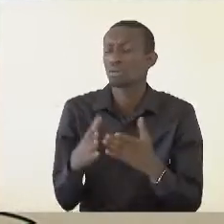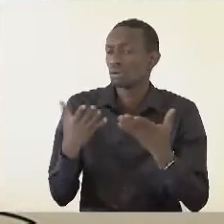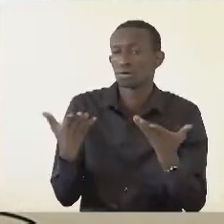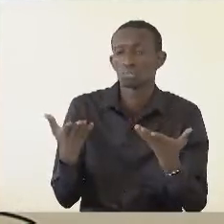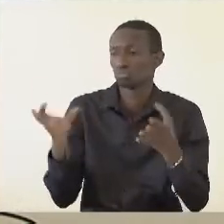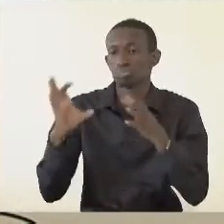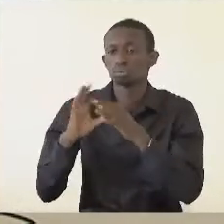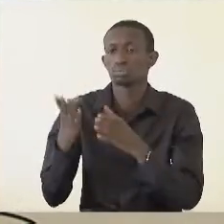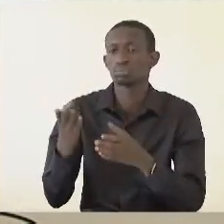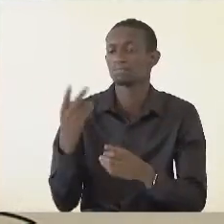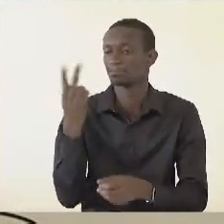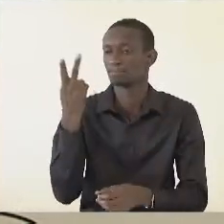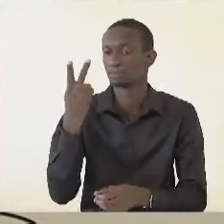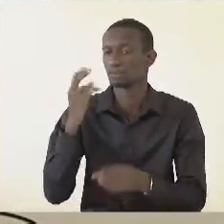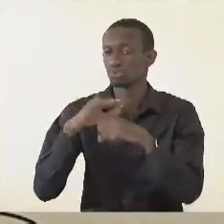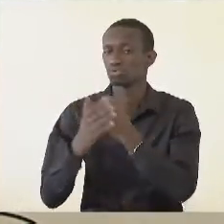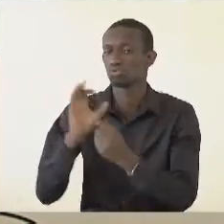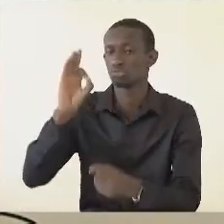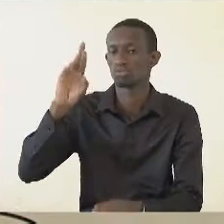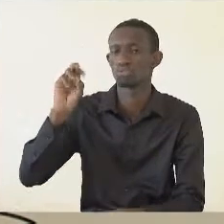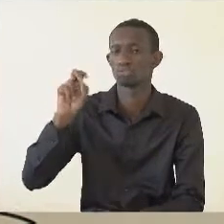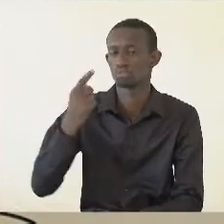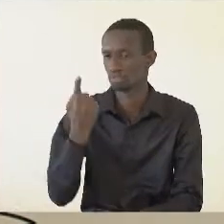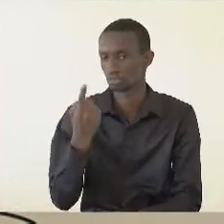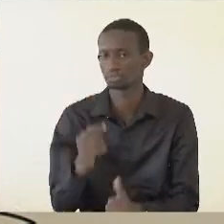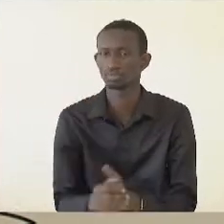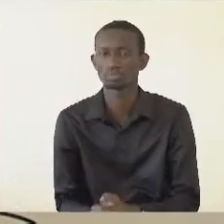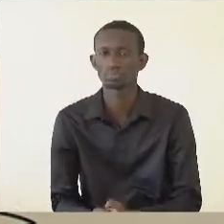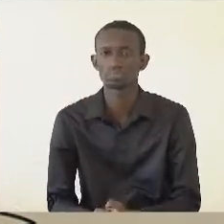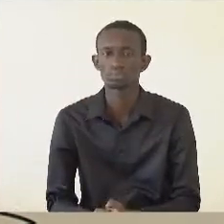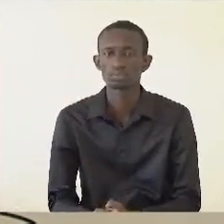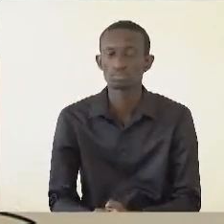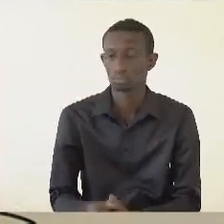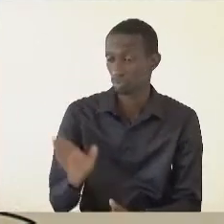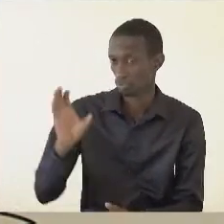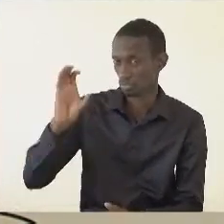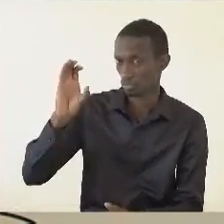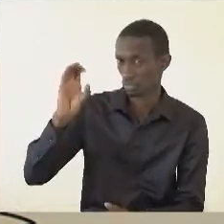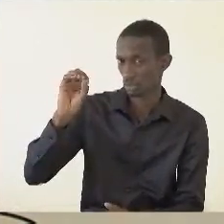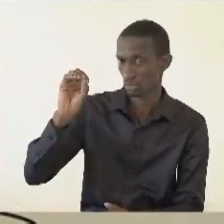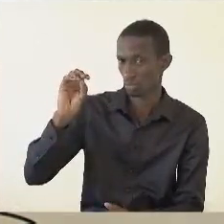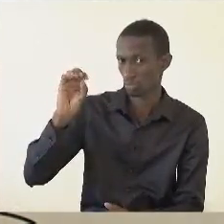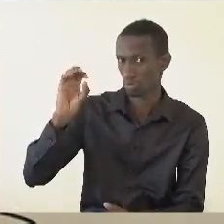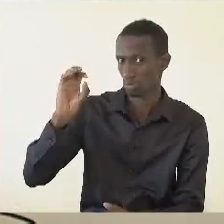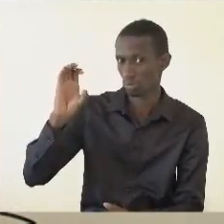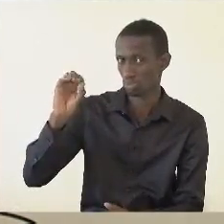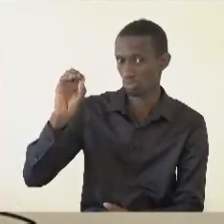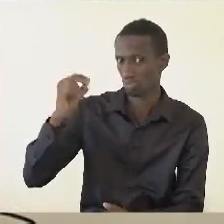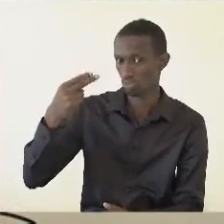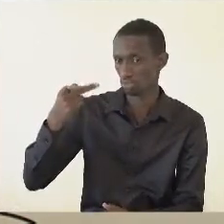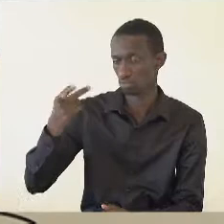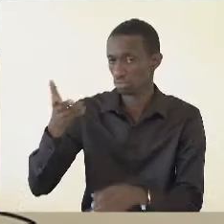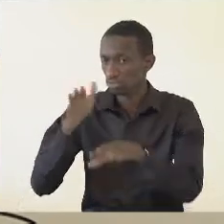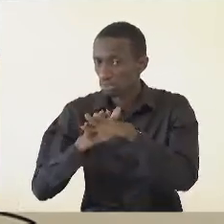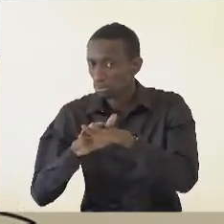differentiating? I said now 2 forms. 1, where the carboxylic acid is attached on the benzene directly, and 2,